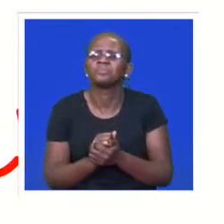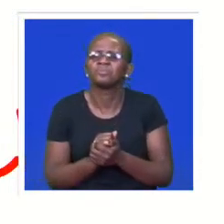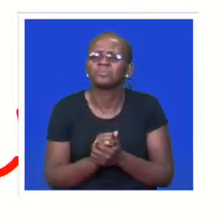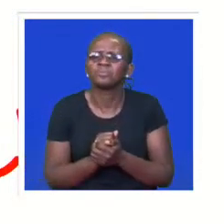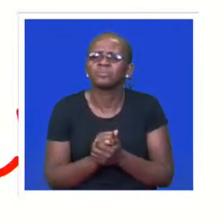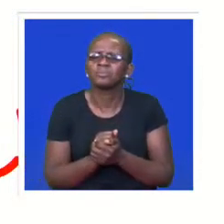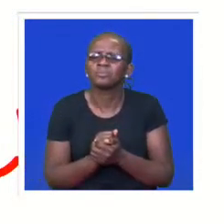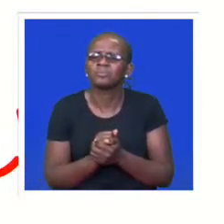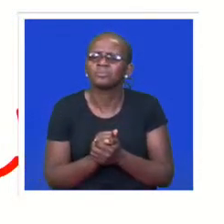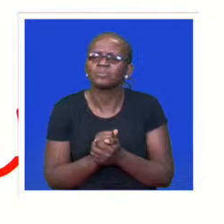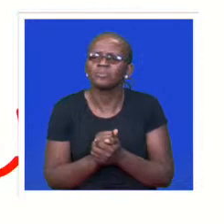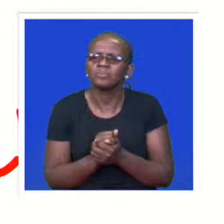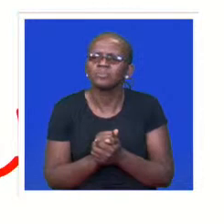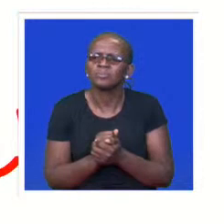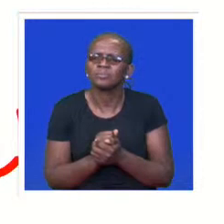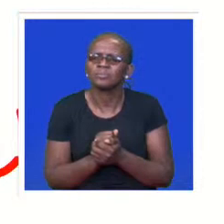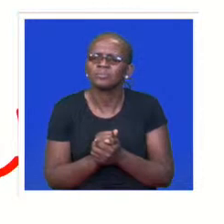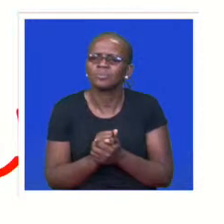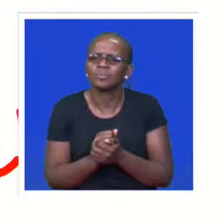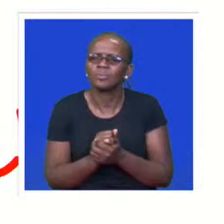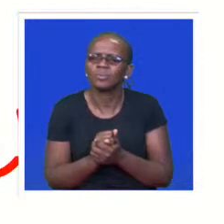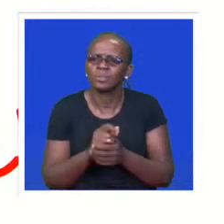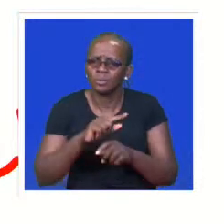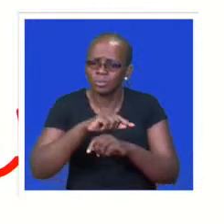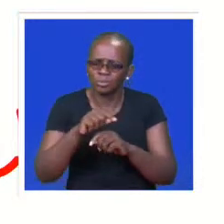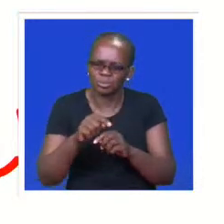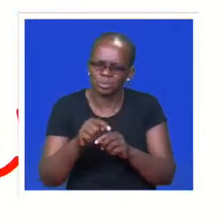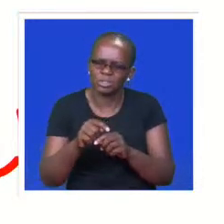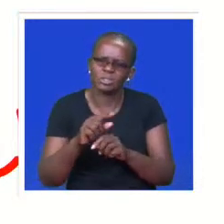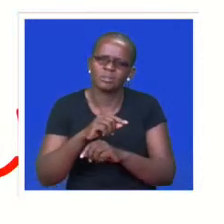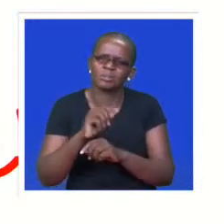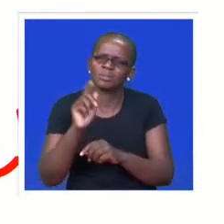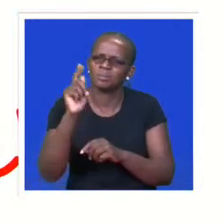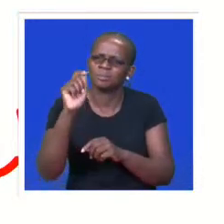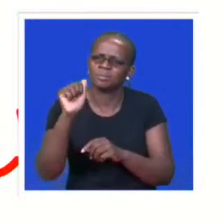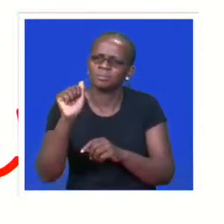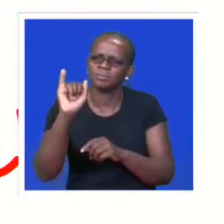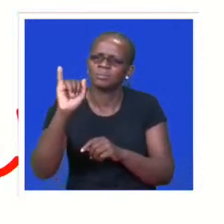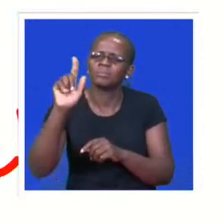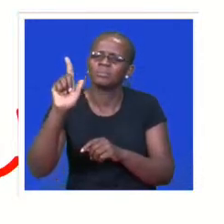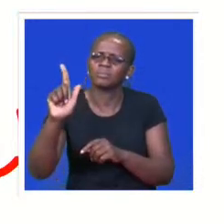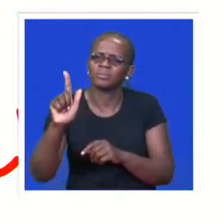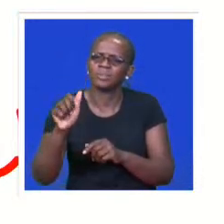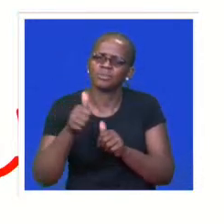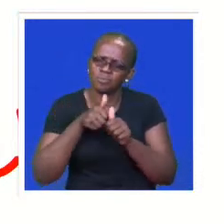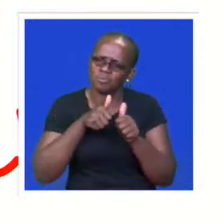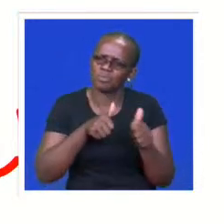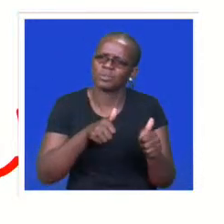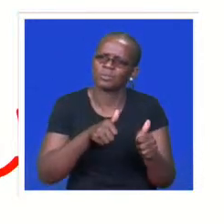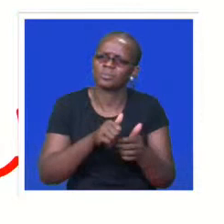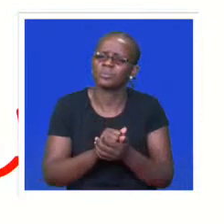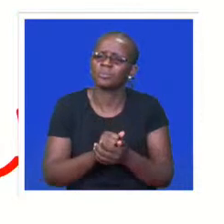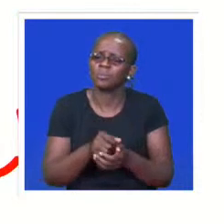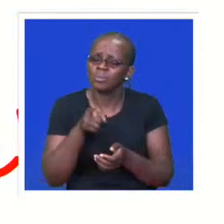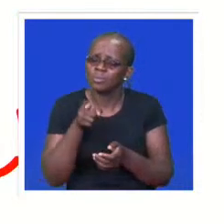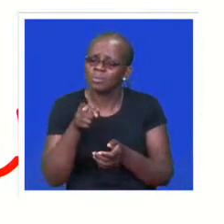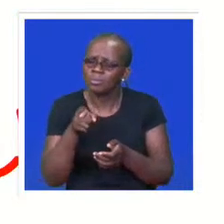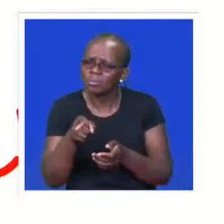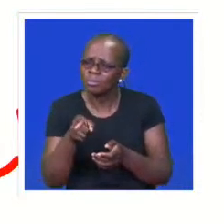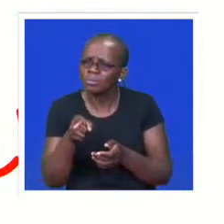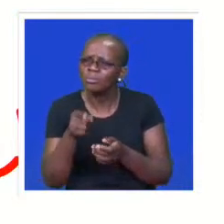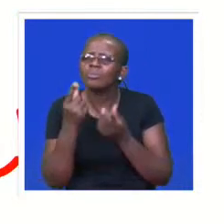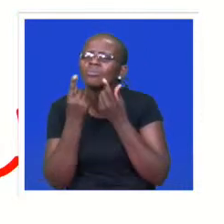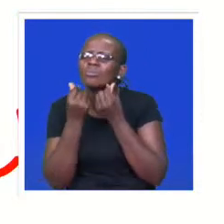Just then, Knotted Tail ran in. That cat took my cheese, he